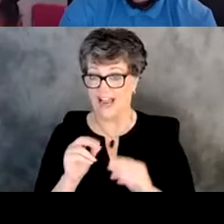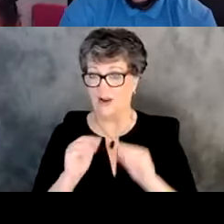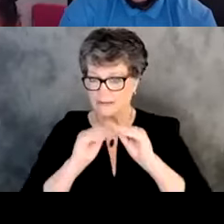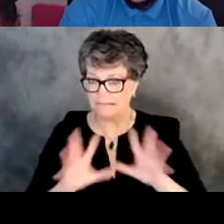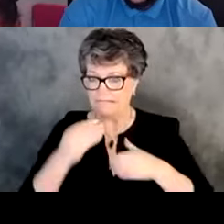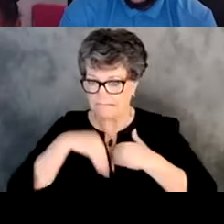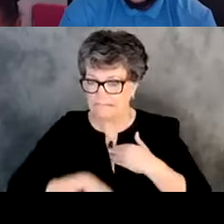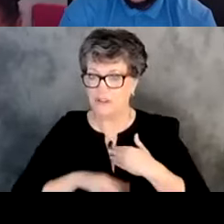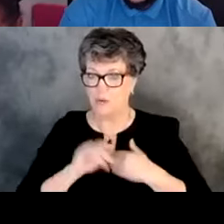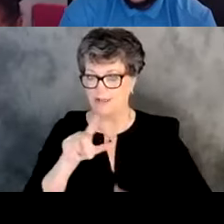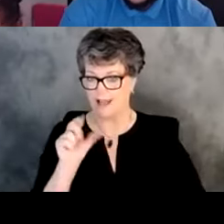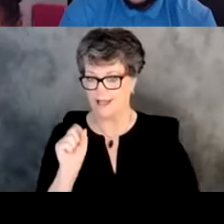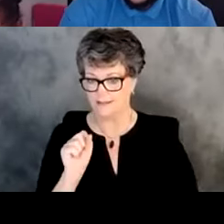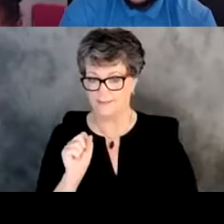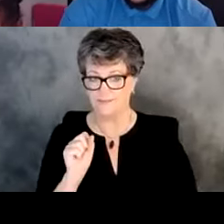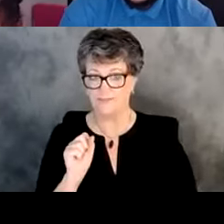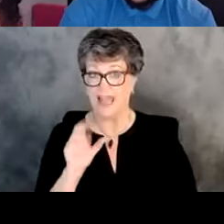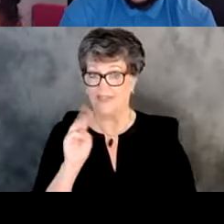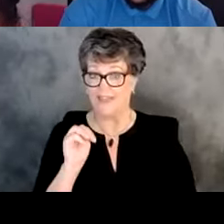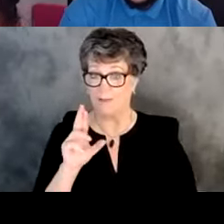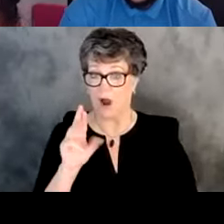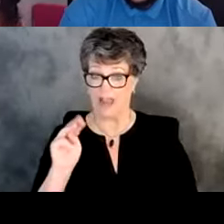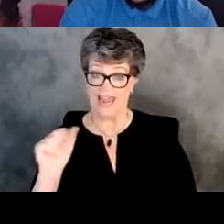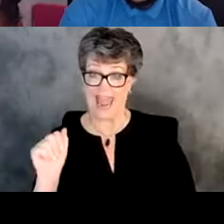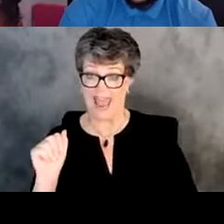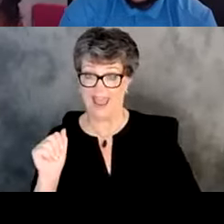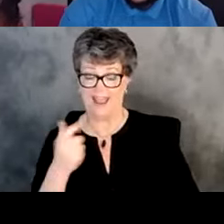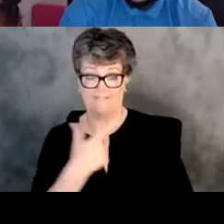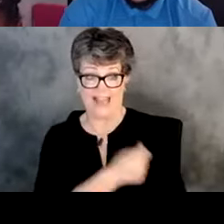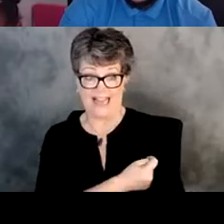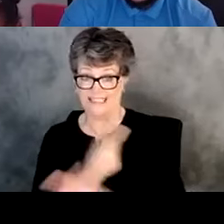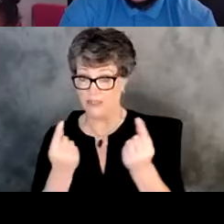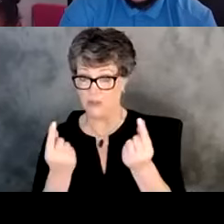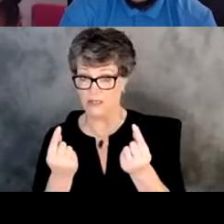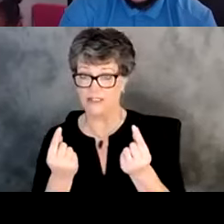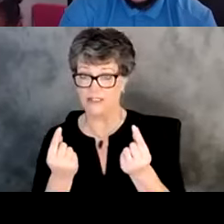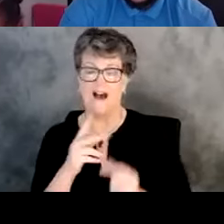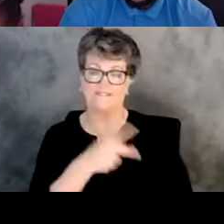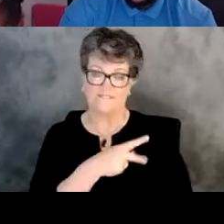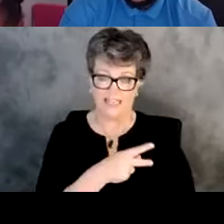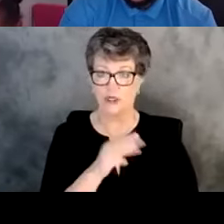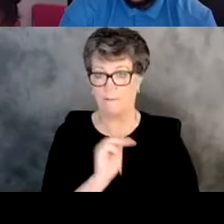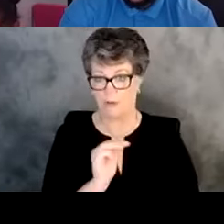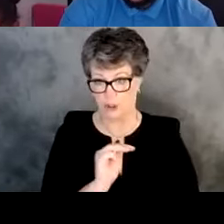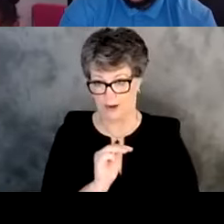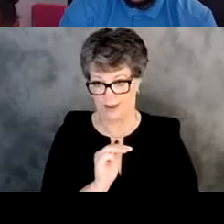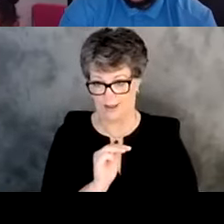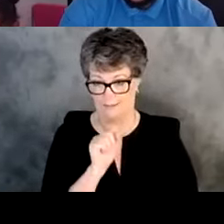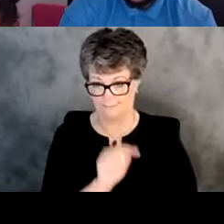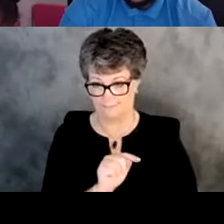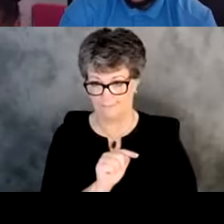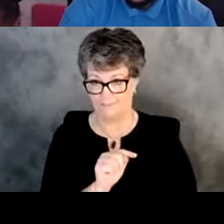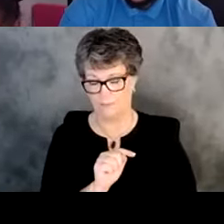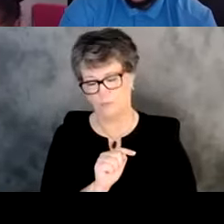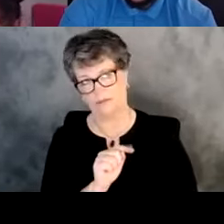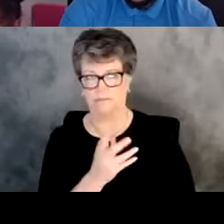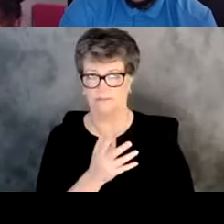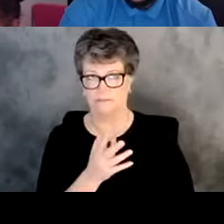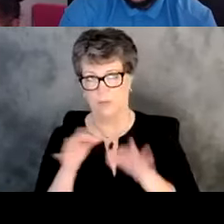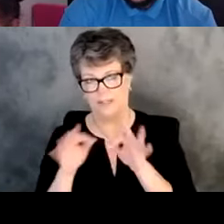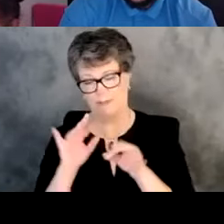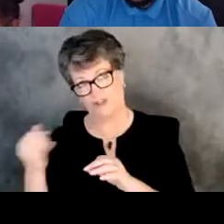our cells. What the mRNA vaccines do, so just Pfizer, Moderna, we'll explain this